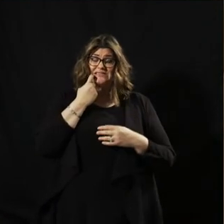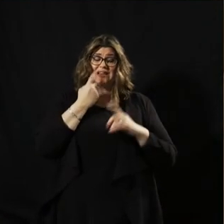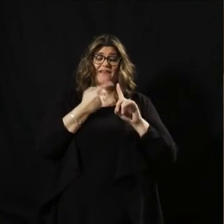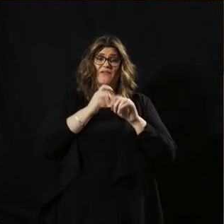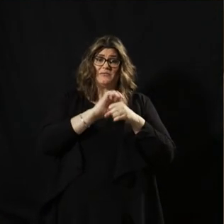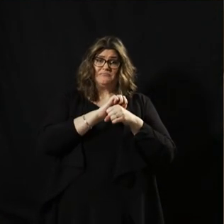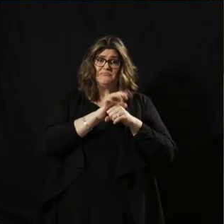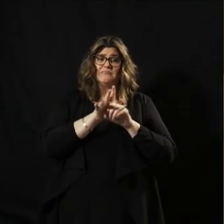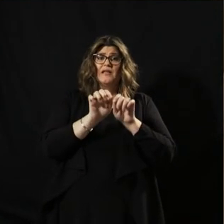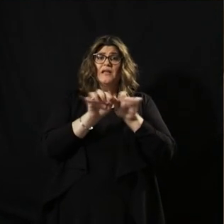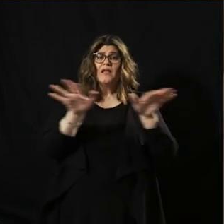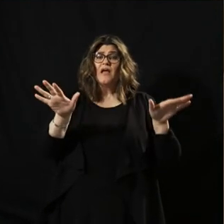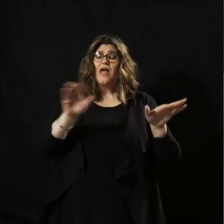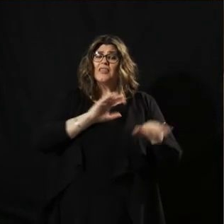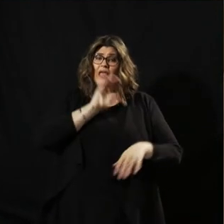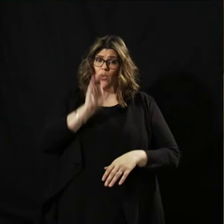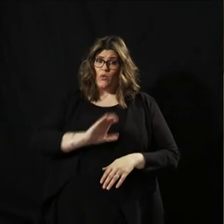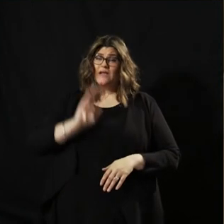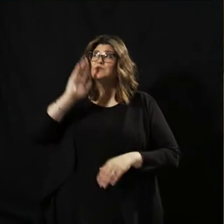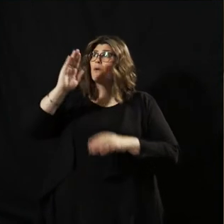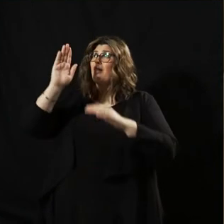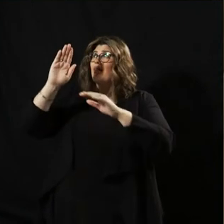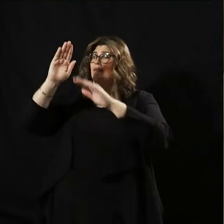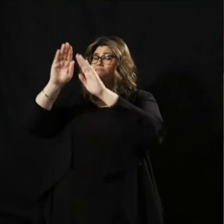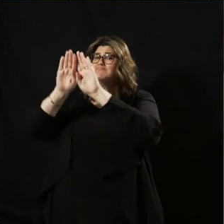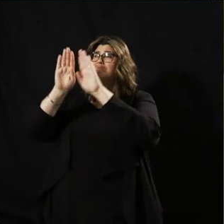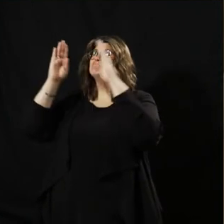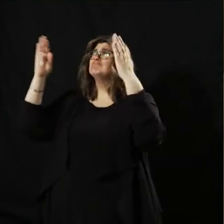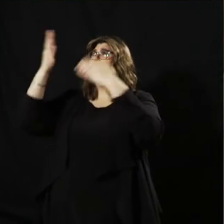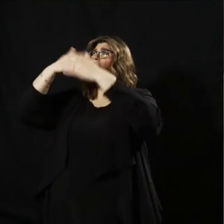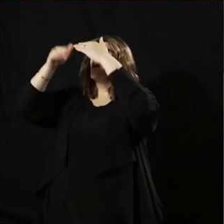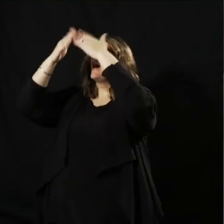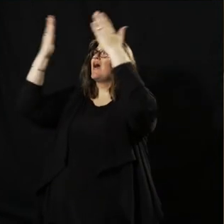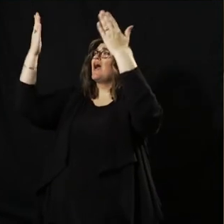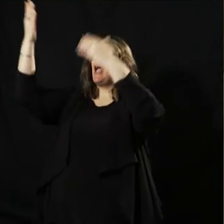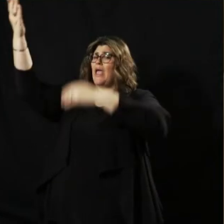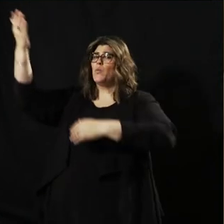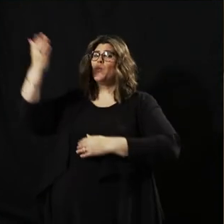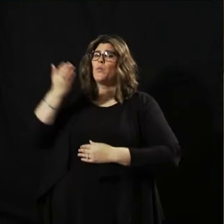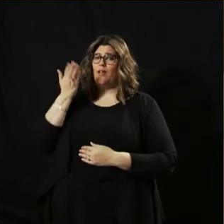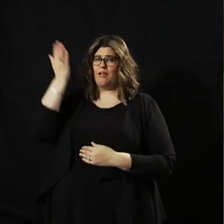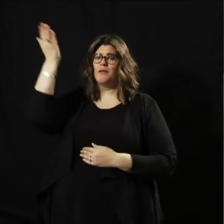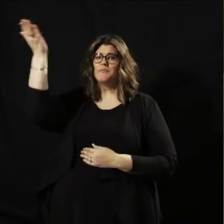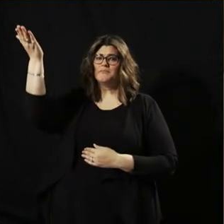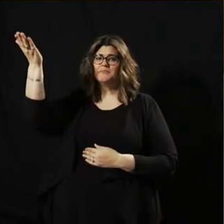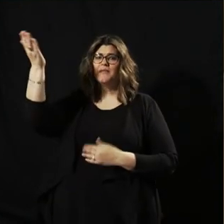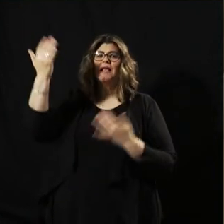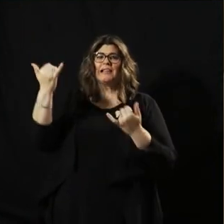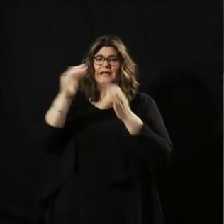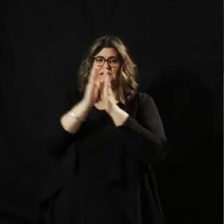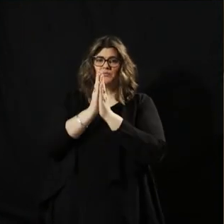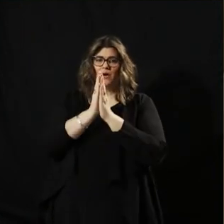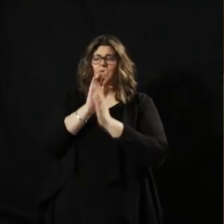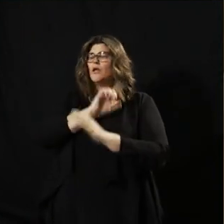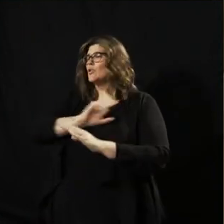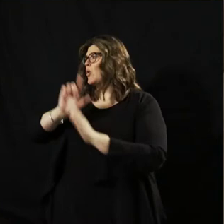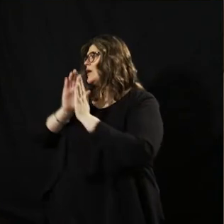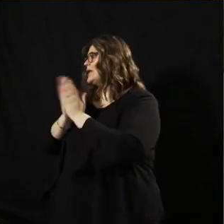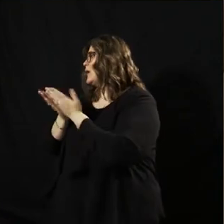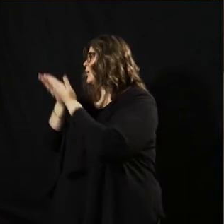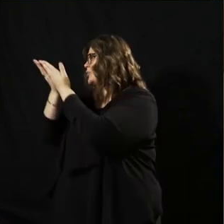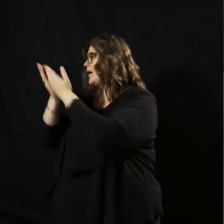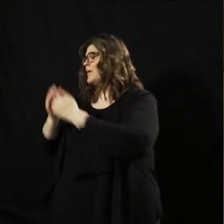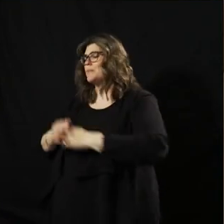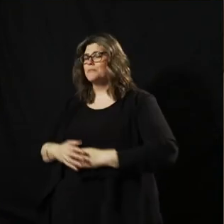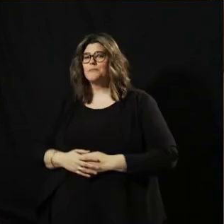may welcome them into the eternal light and joy of God's presence. Let us pray to the Lord. Lord, hear our